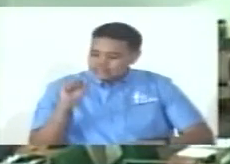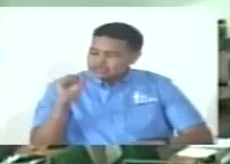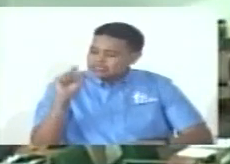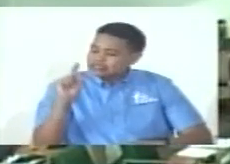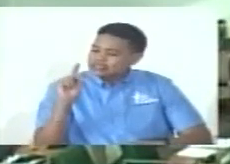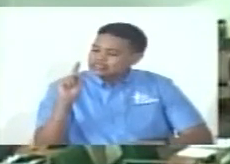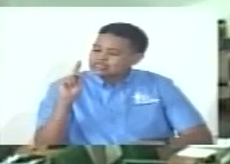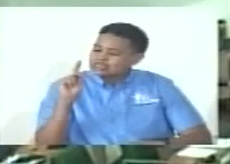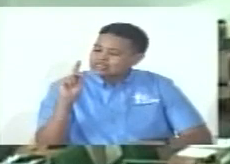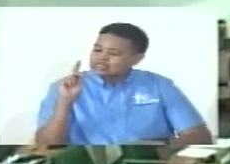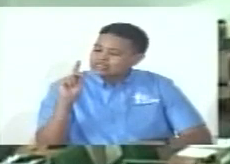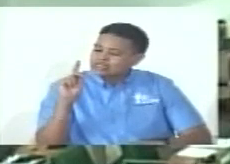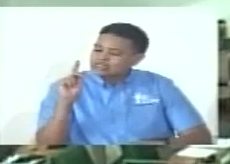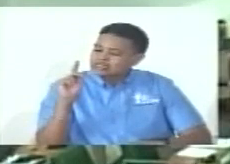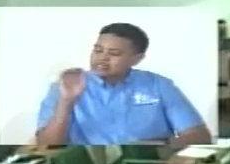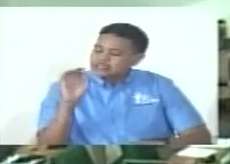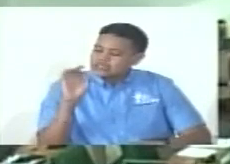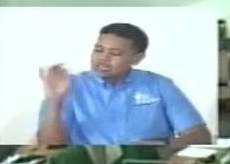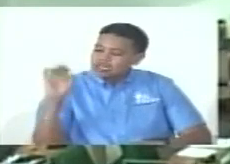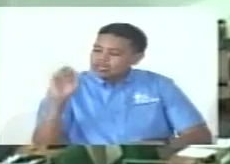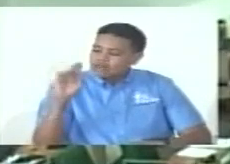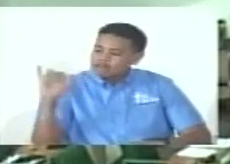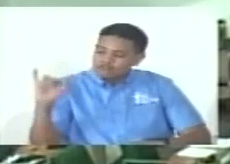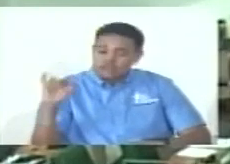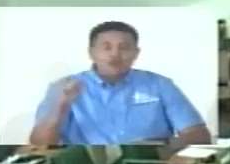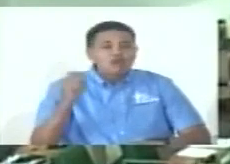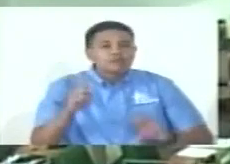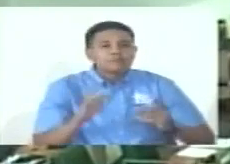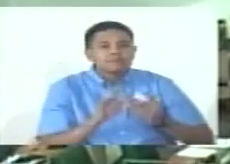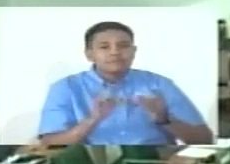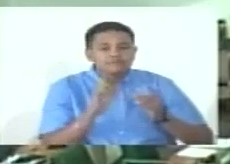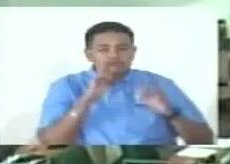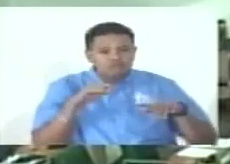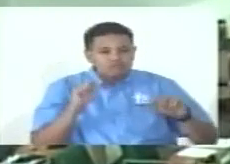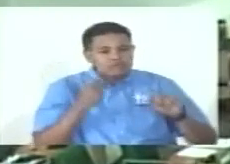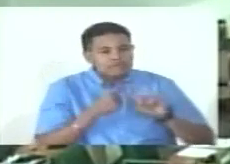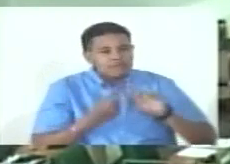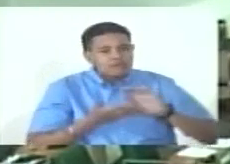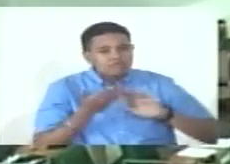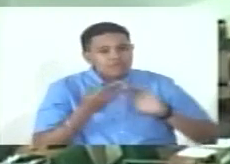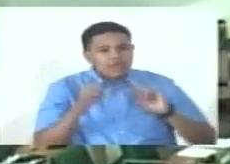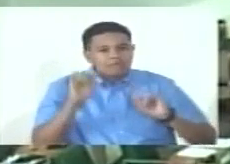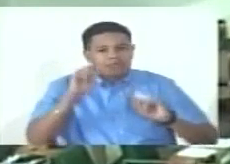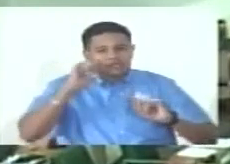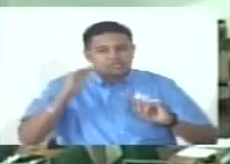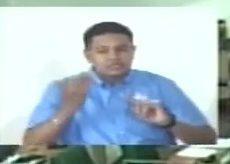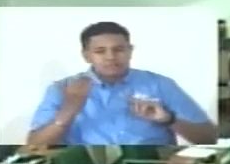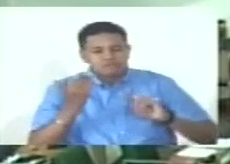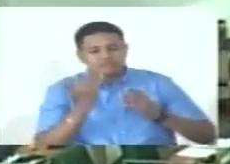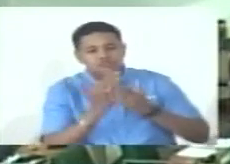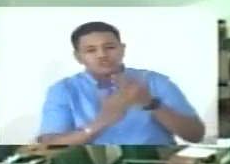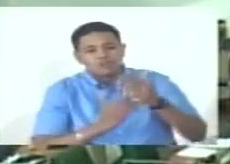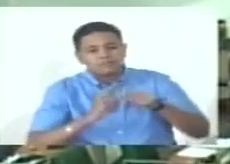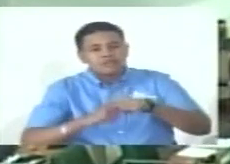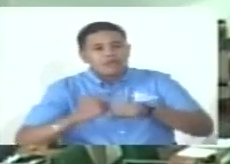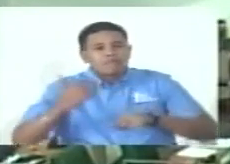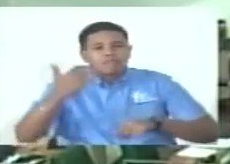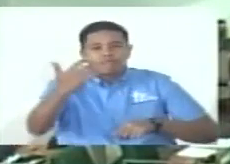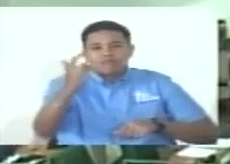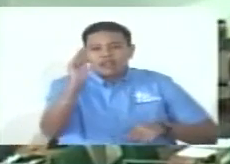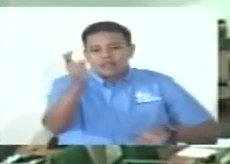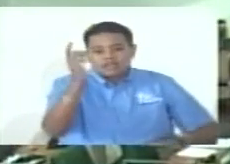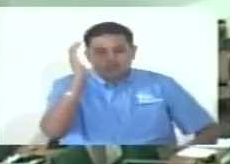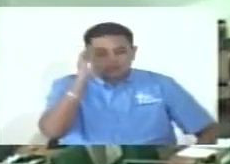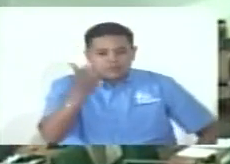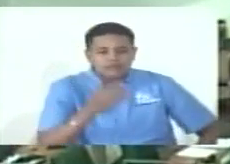about to take effect. And that seems to me to be some time down the road.